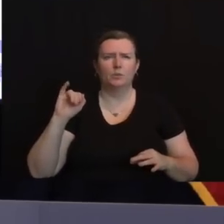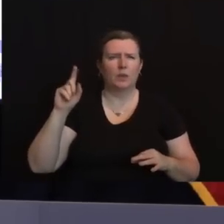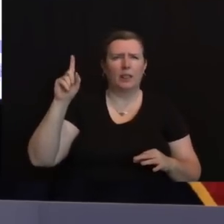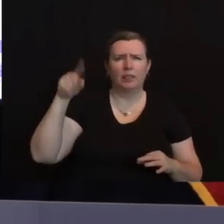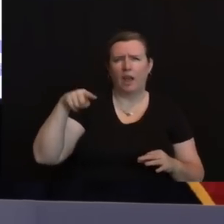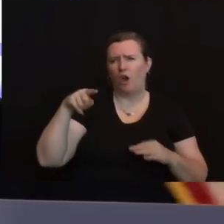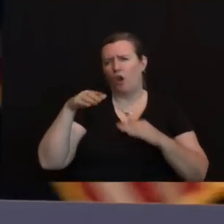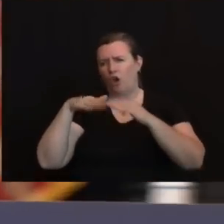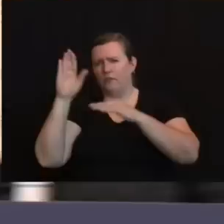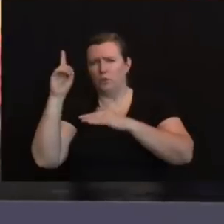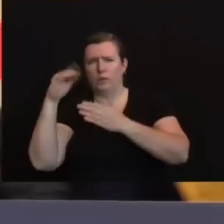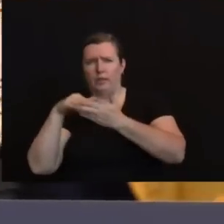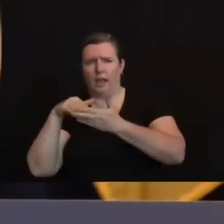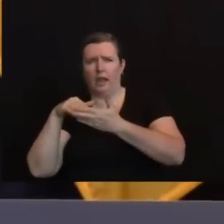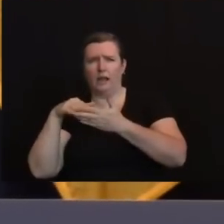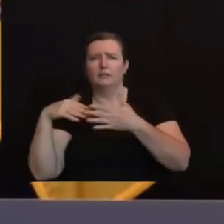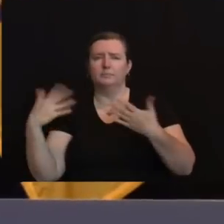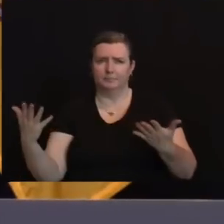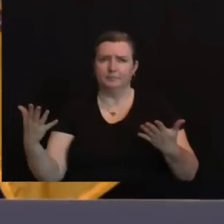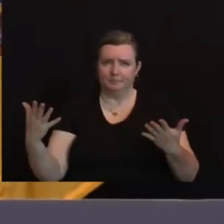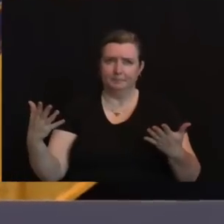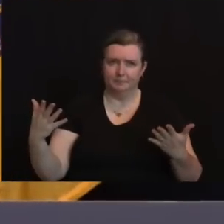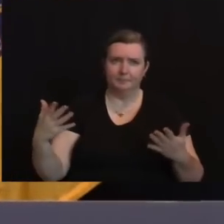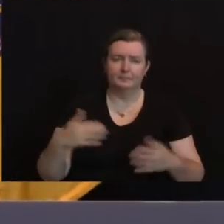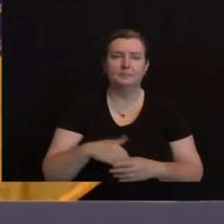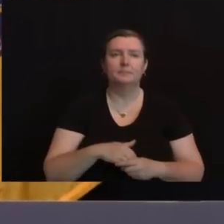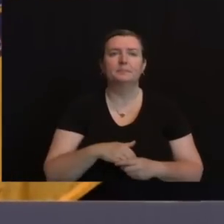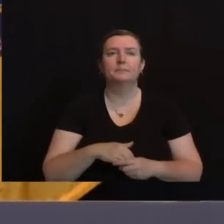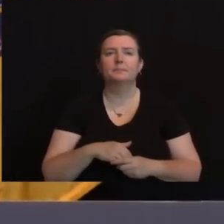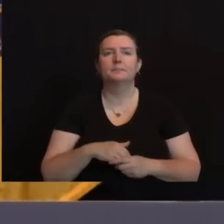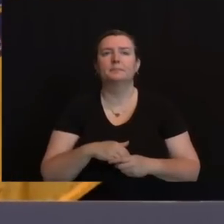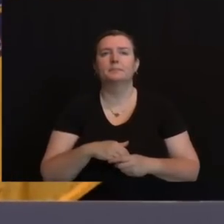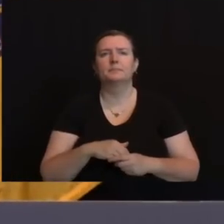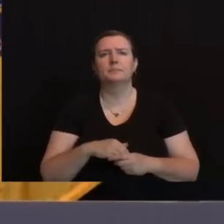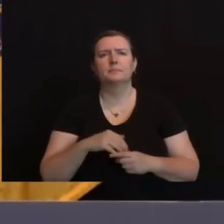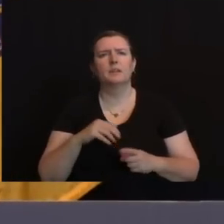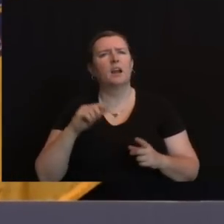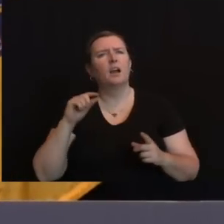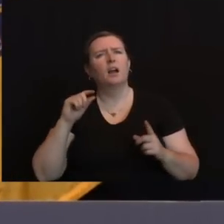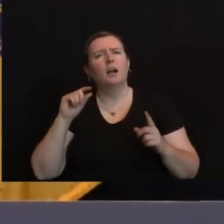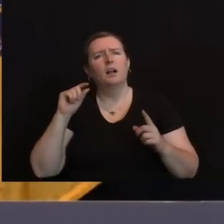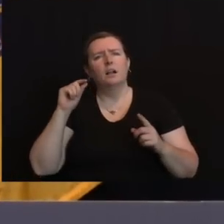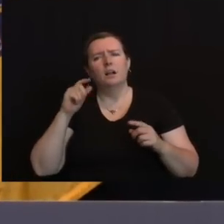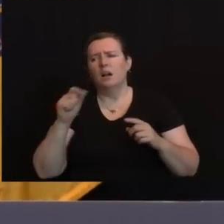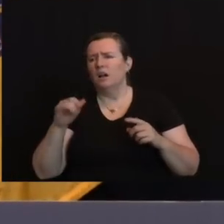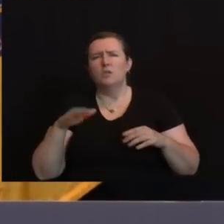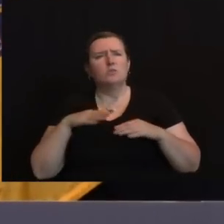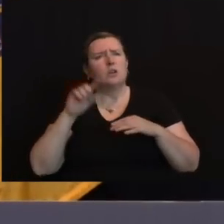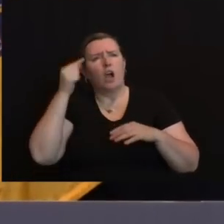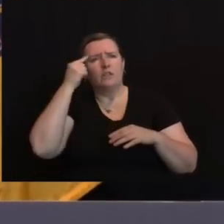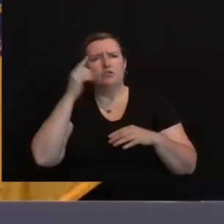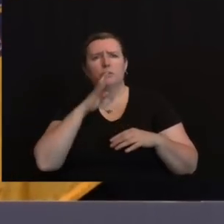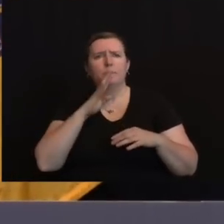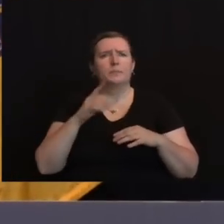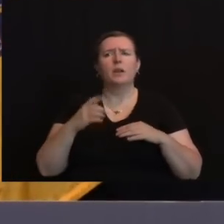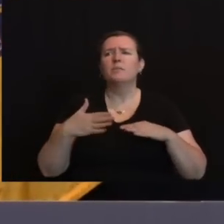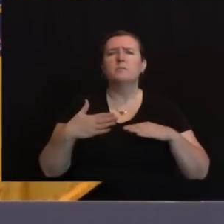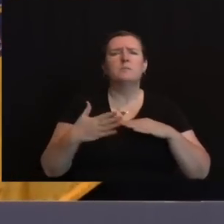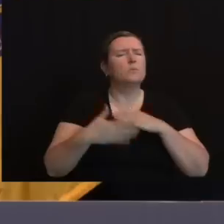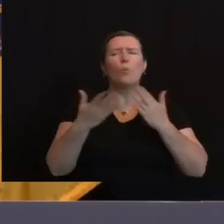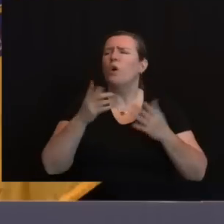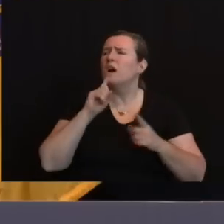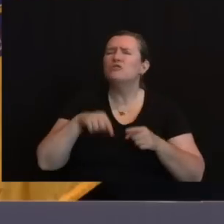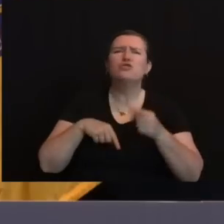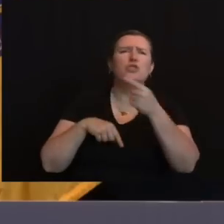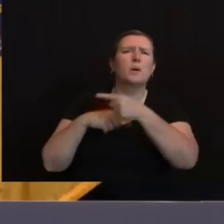Okay. Brent, I know indoor pools are not. Matt, can you address both? What's and we can get back to you. This indoor